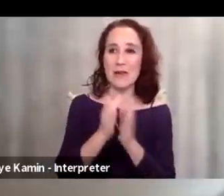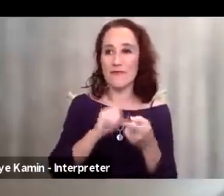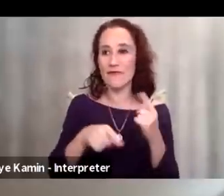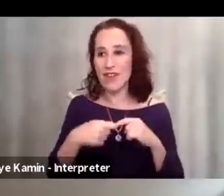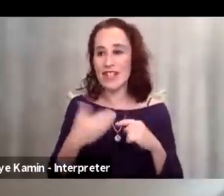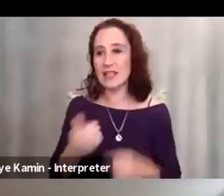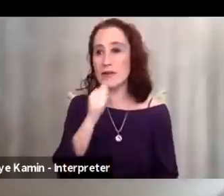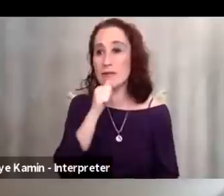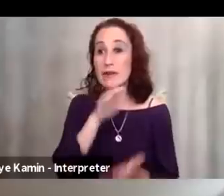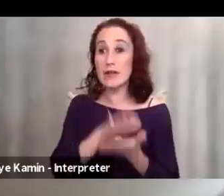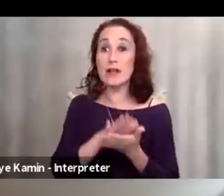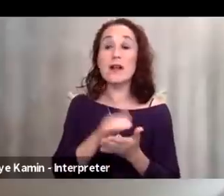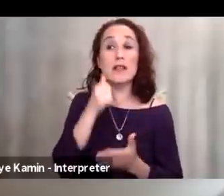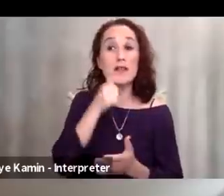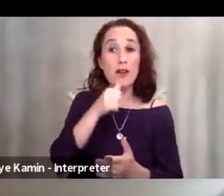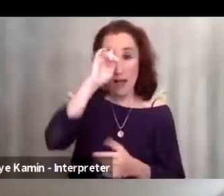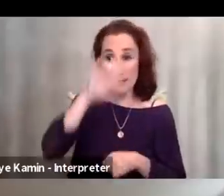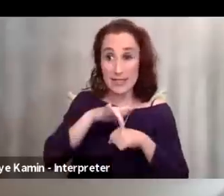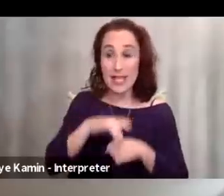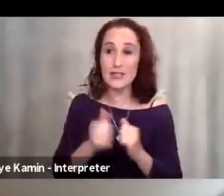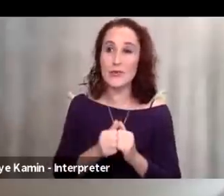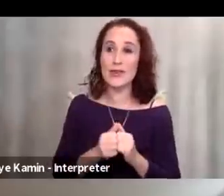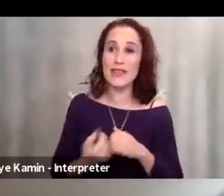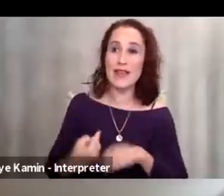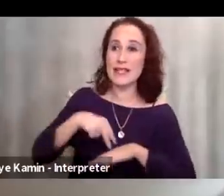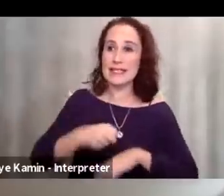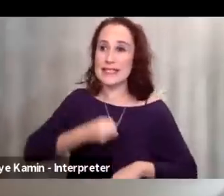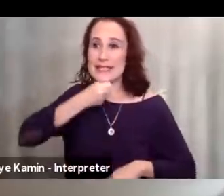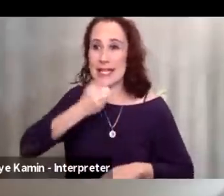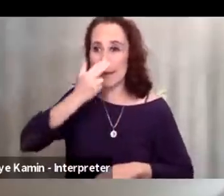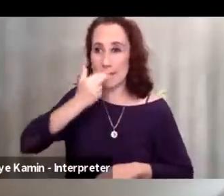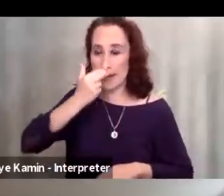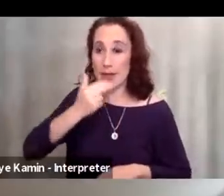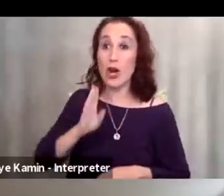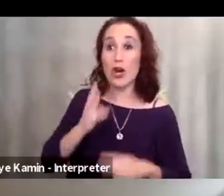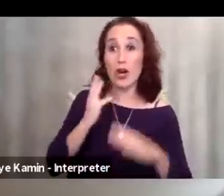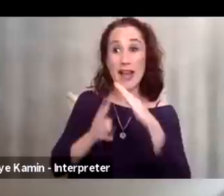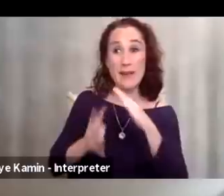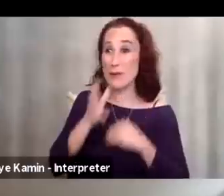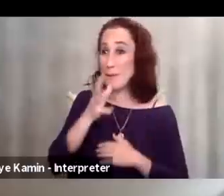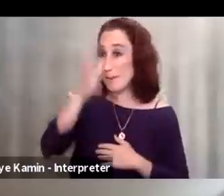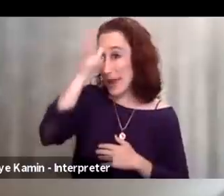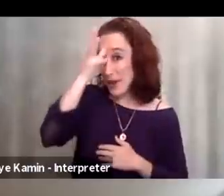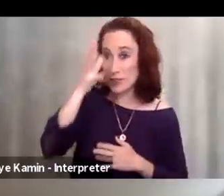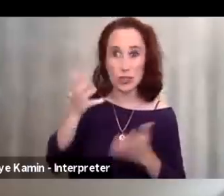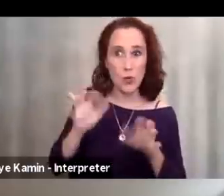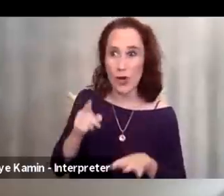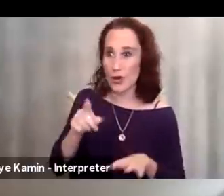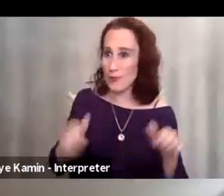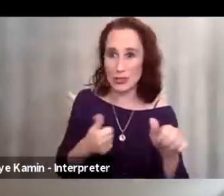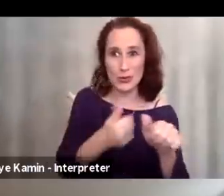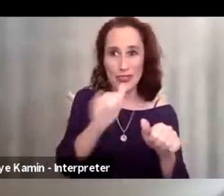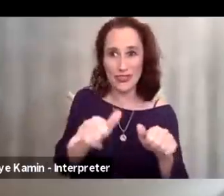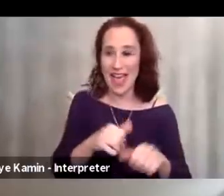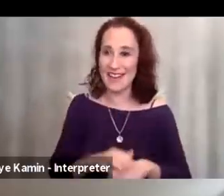she is obsessed with stand-up comedy despite her immigrant parents' wishes. So it's kind of a story about